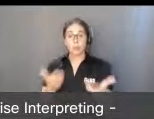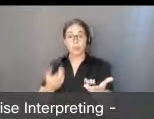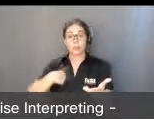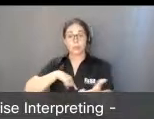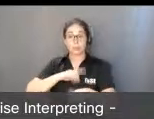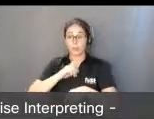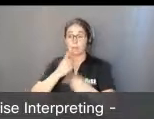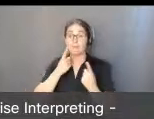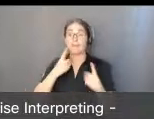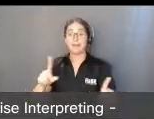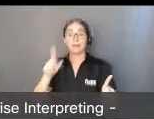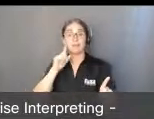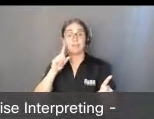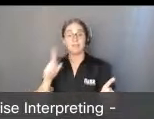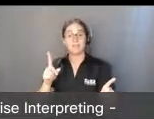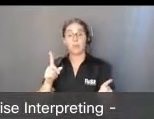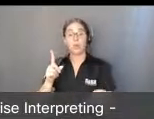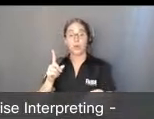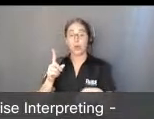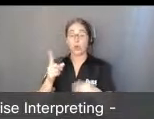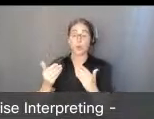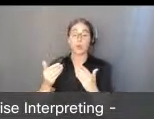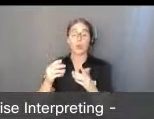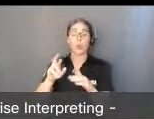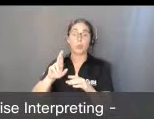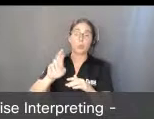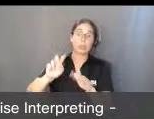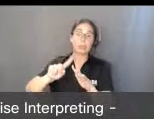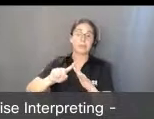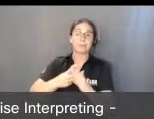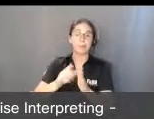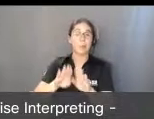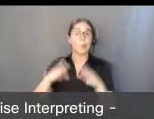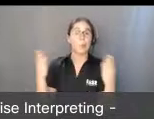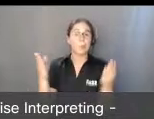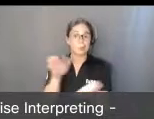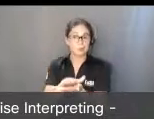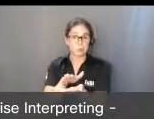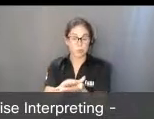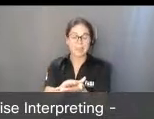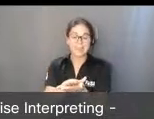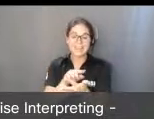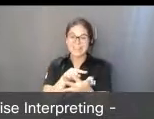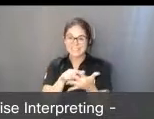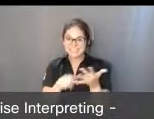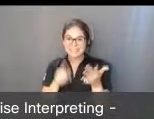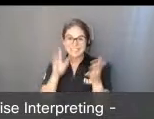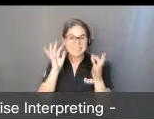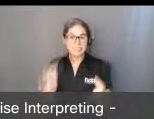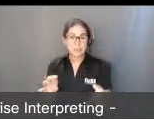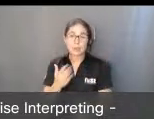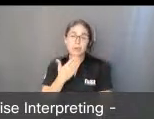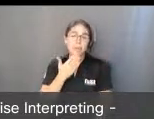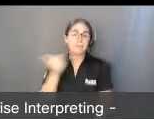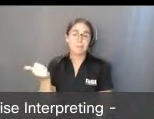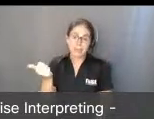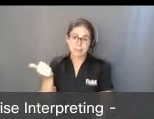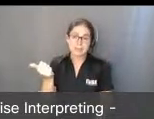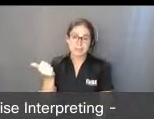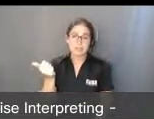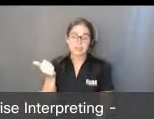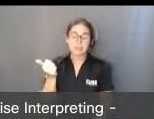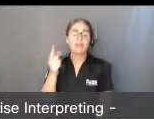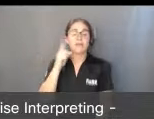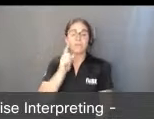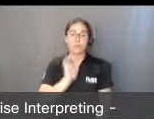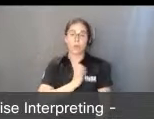for the reopening are really decisions that are in the best interests of our students,